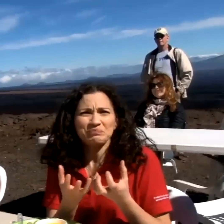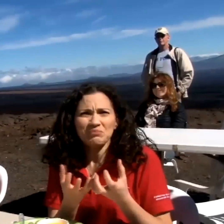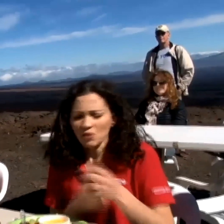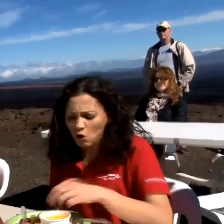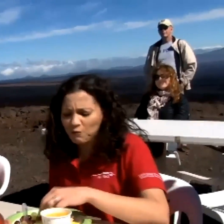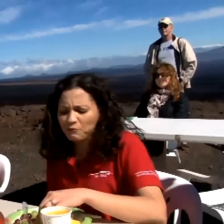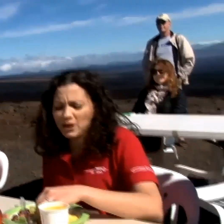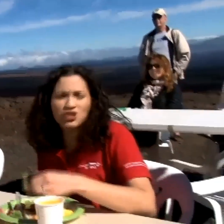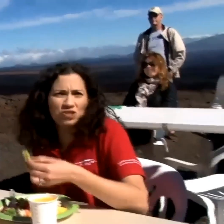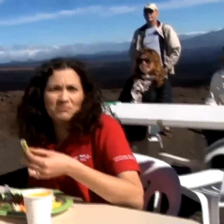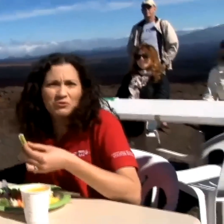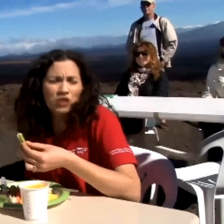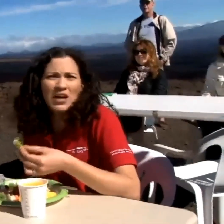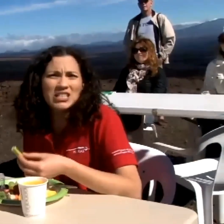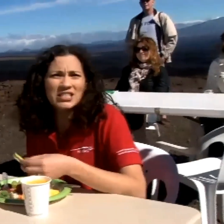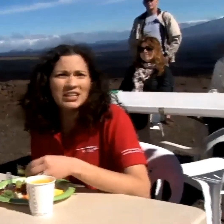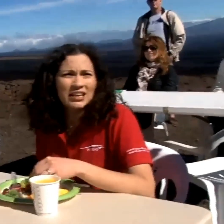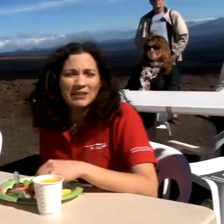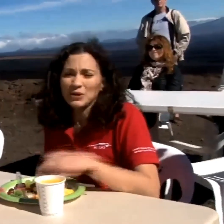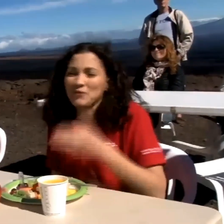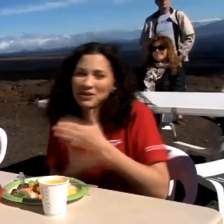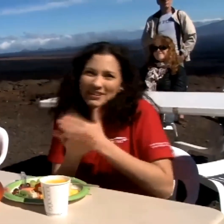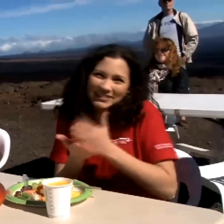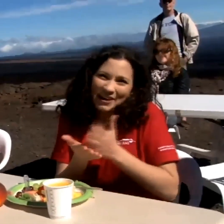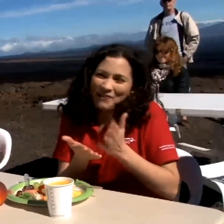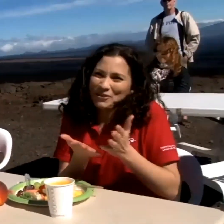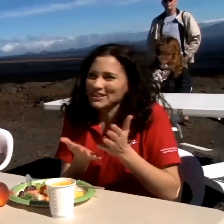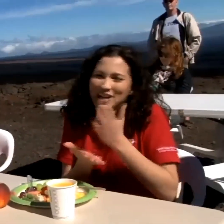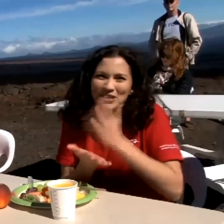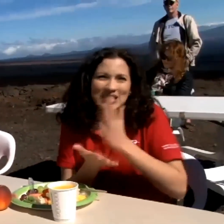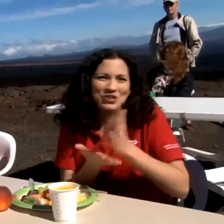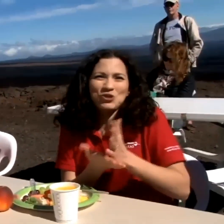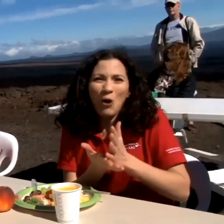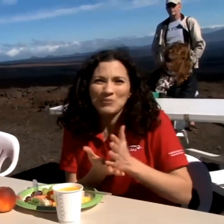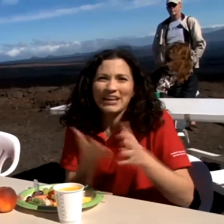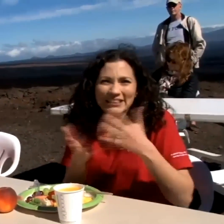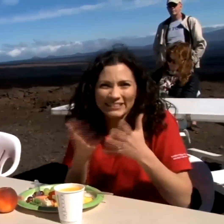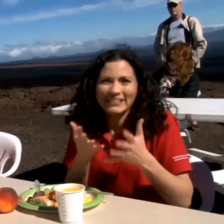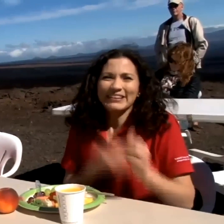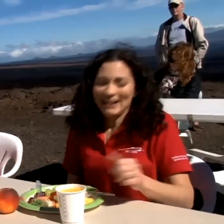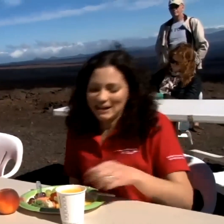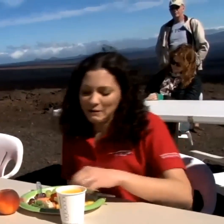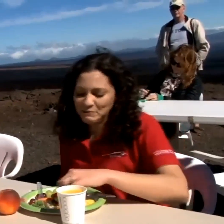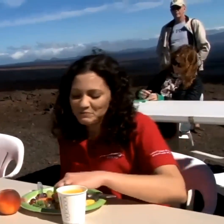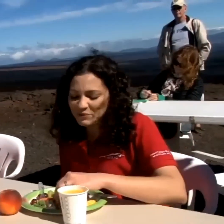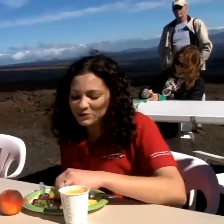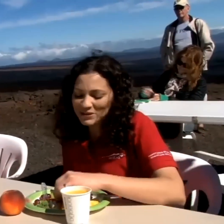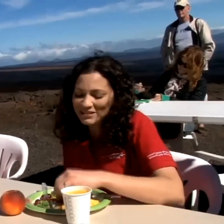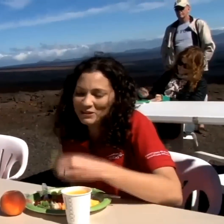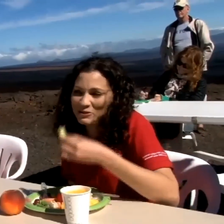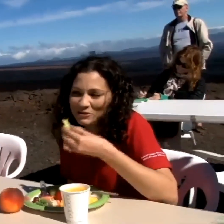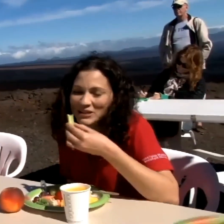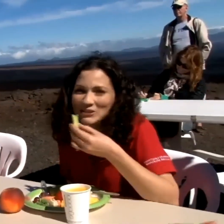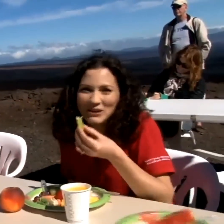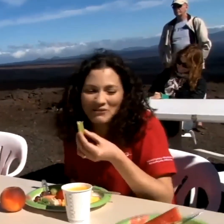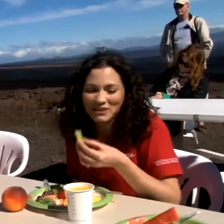texture of fresh veggies, because everything dehydrated is chopped, and so